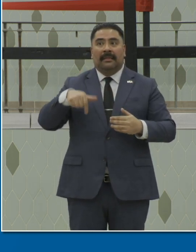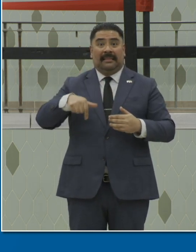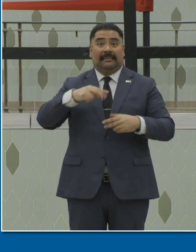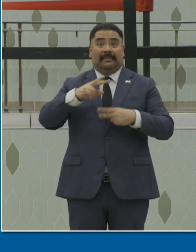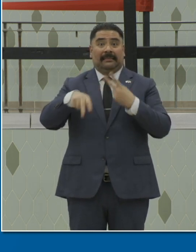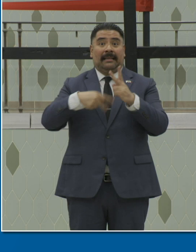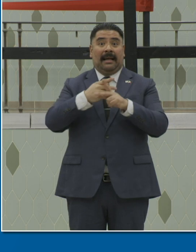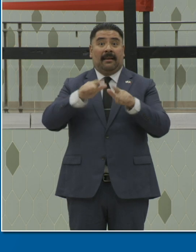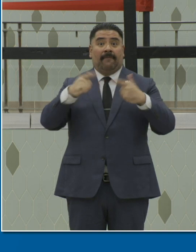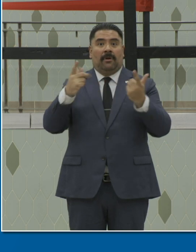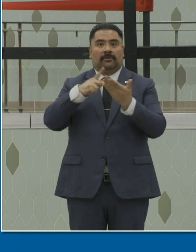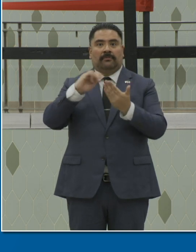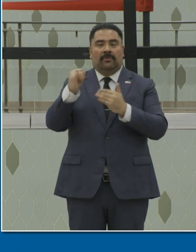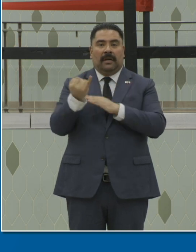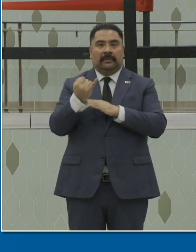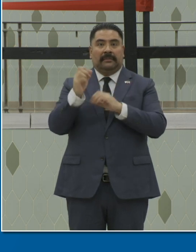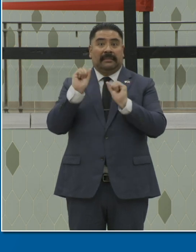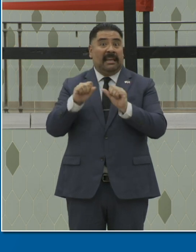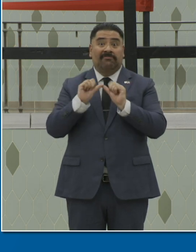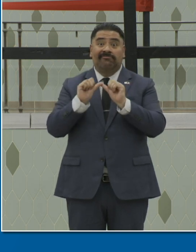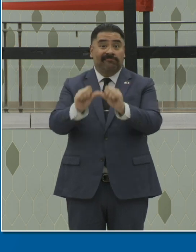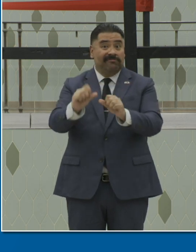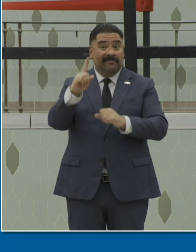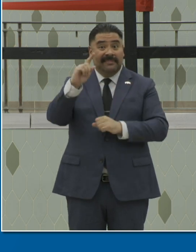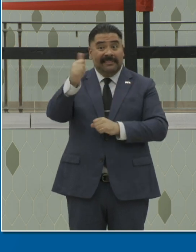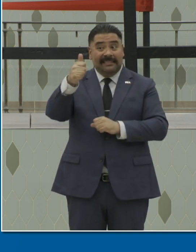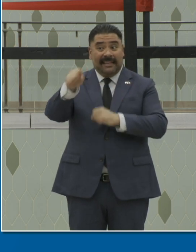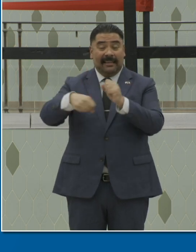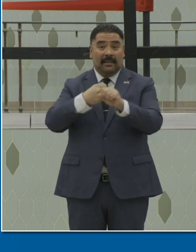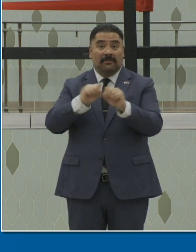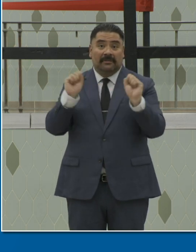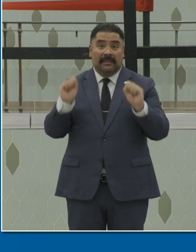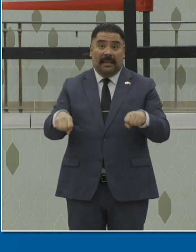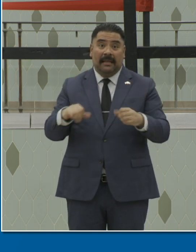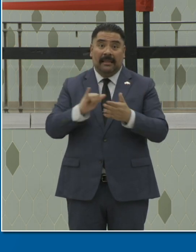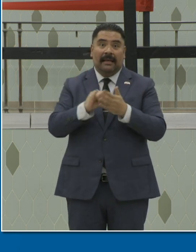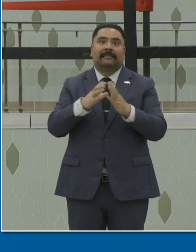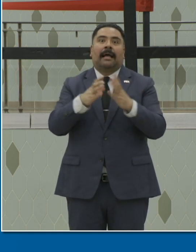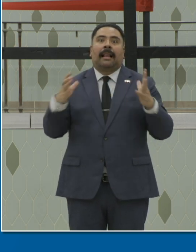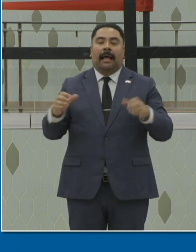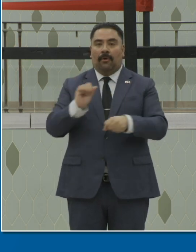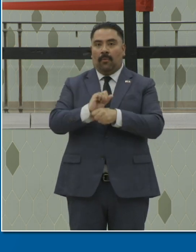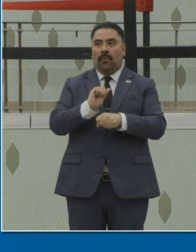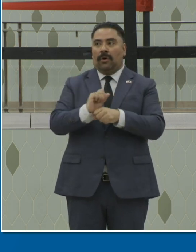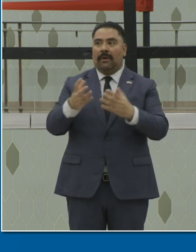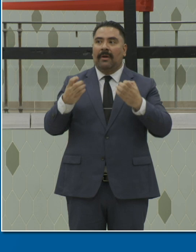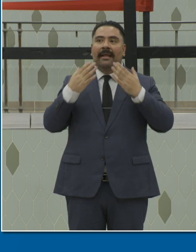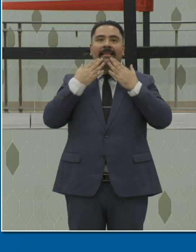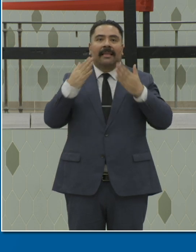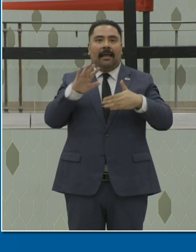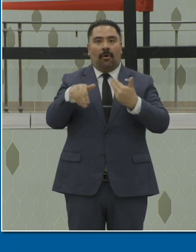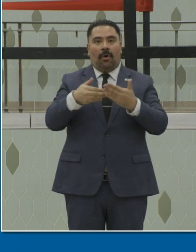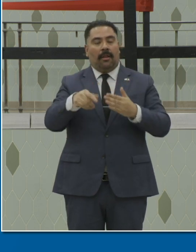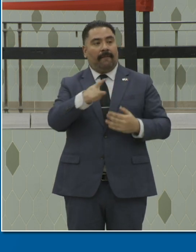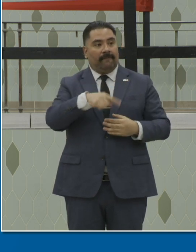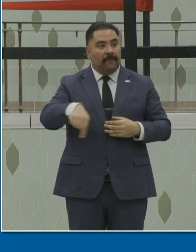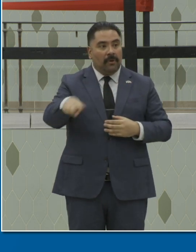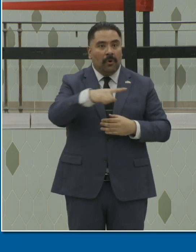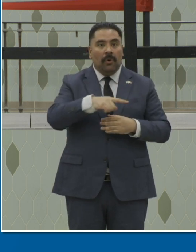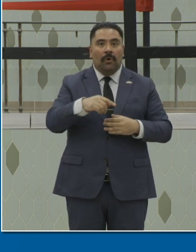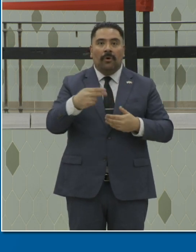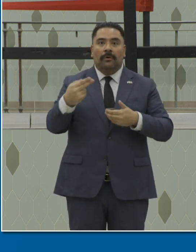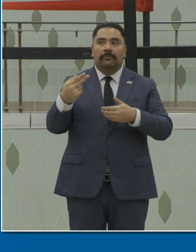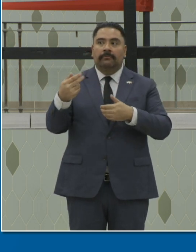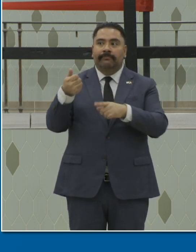this large, it can easily go a decade. And that's a lot of work. And I want to thank all of you